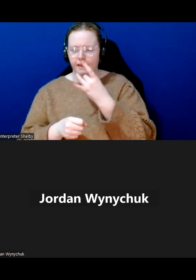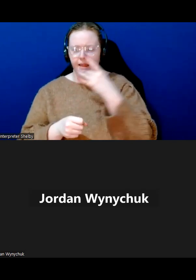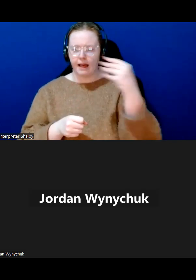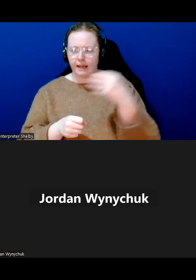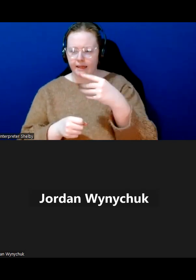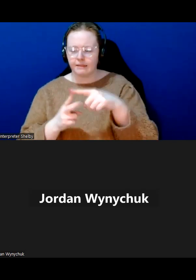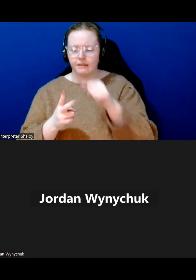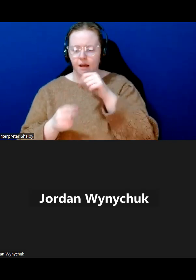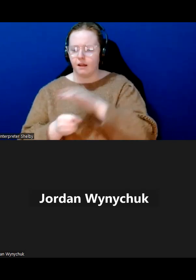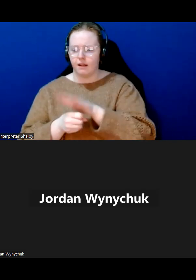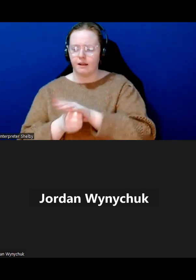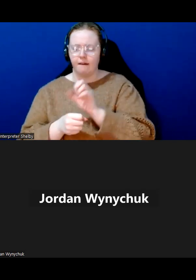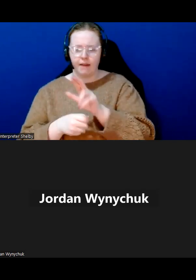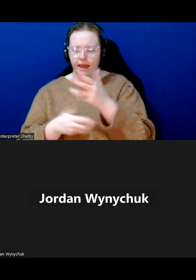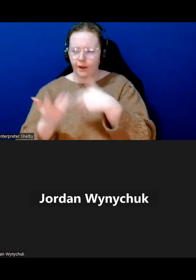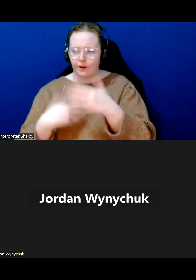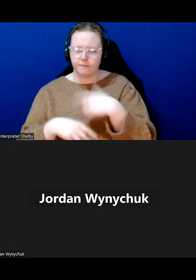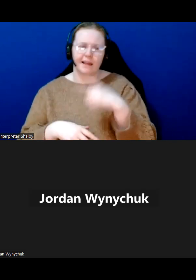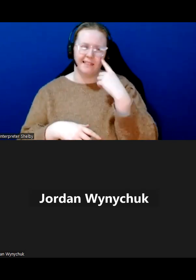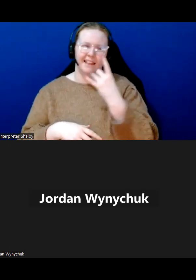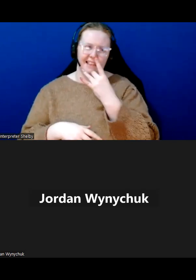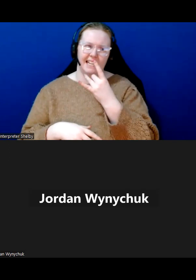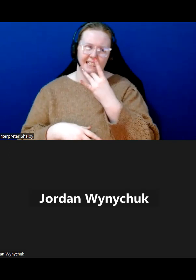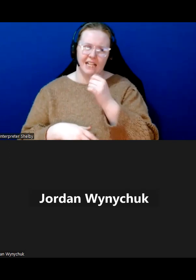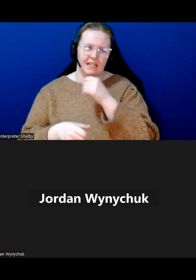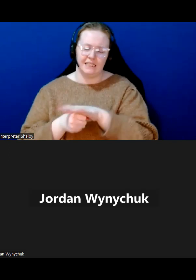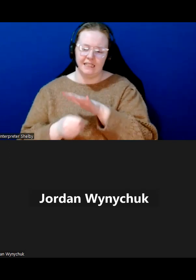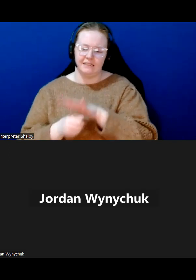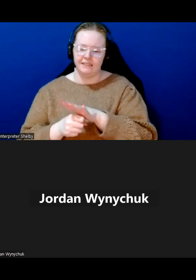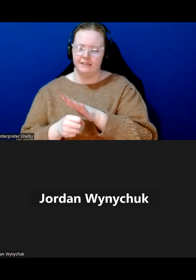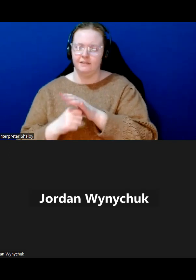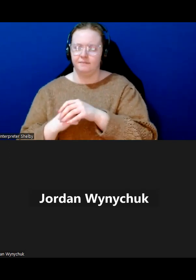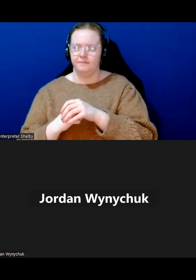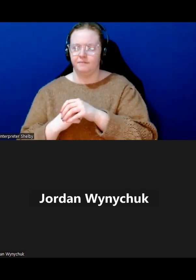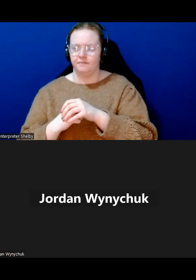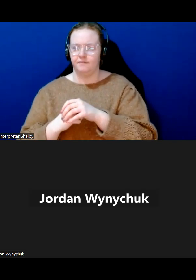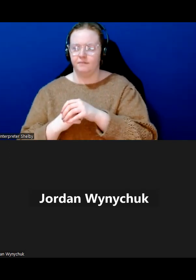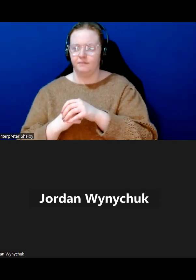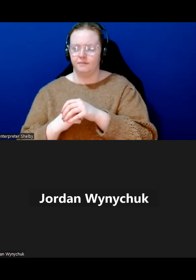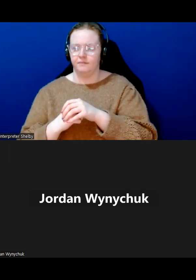possibly. Oh, probably light. Because I did have Probably them light. on So my desk.